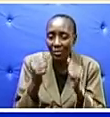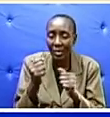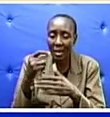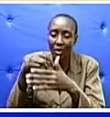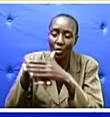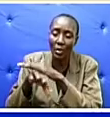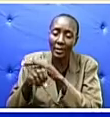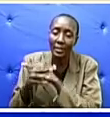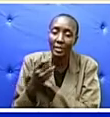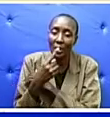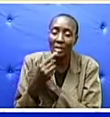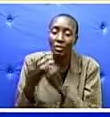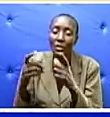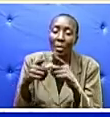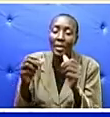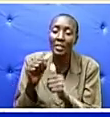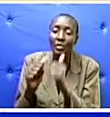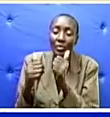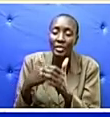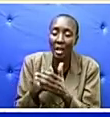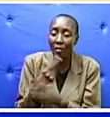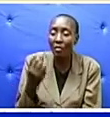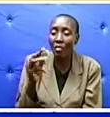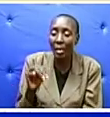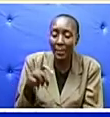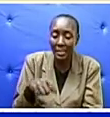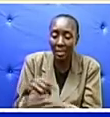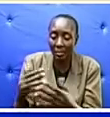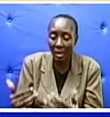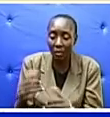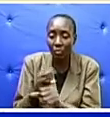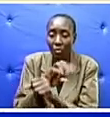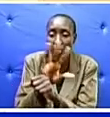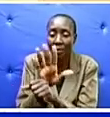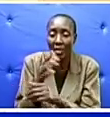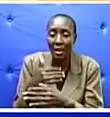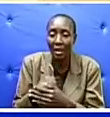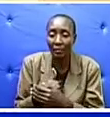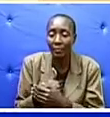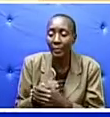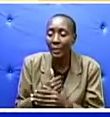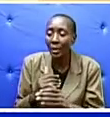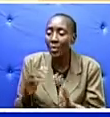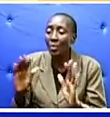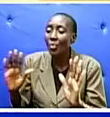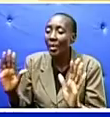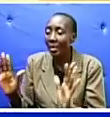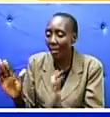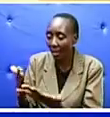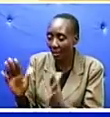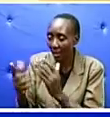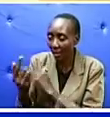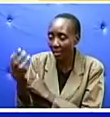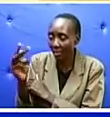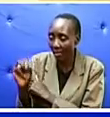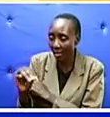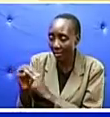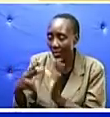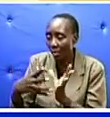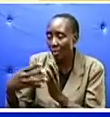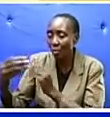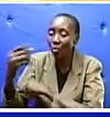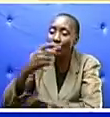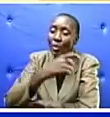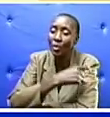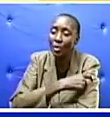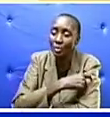you're sending out to them, even during this time of the pandemic? So we are encouraging them to come to the facility. Another thing, you know,